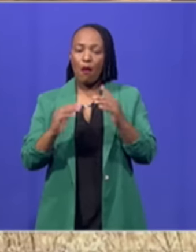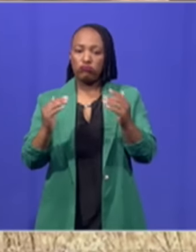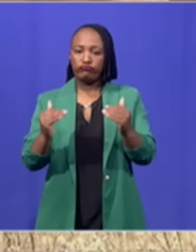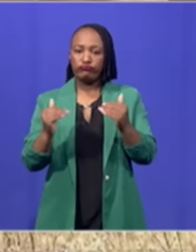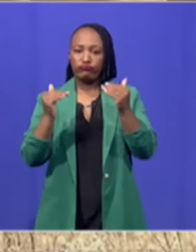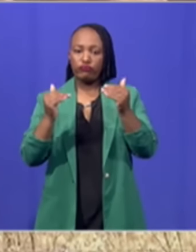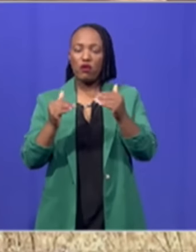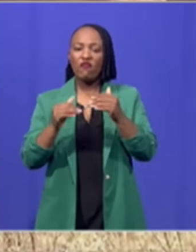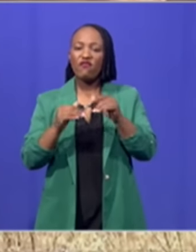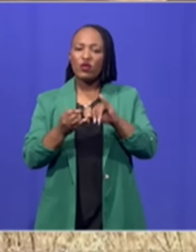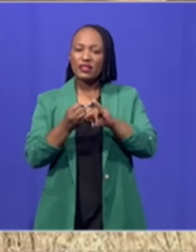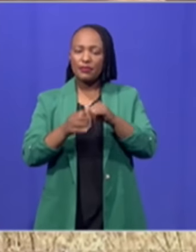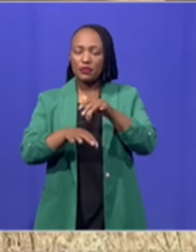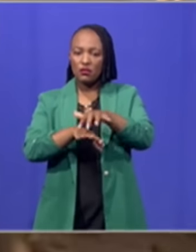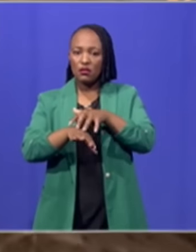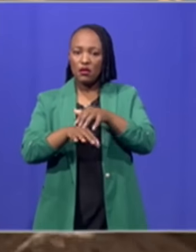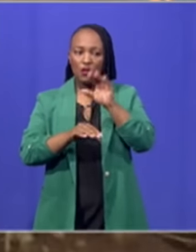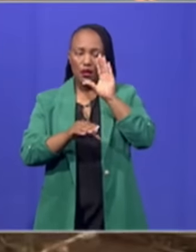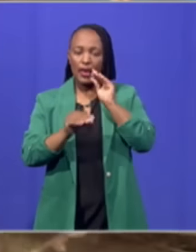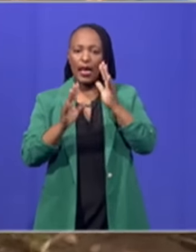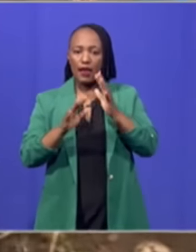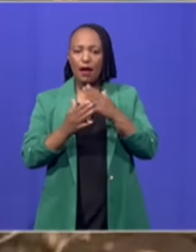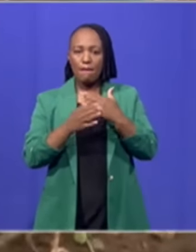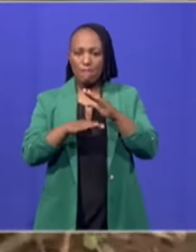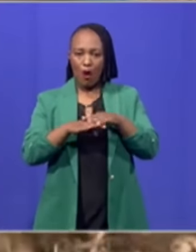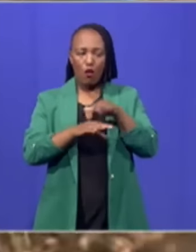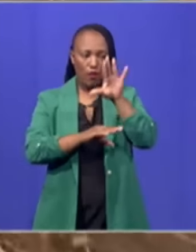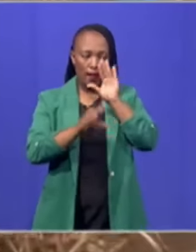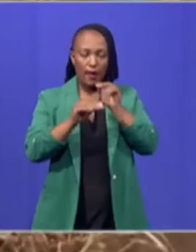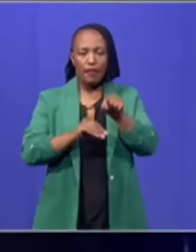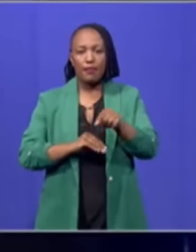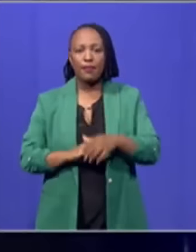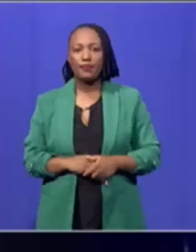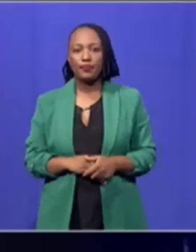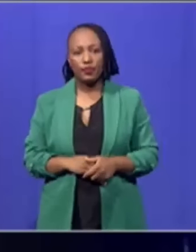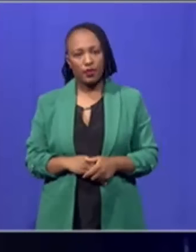go netefatsa gore barutwana ba le bantsi ba ithuta ka ga sone.